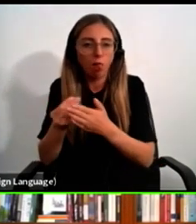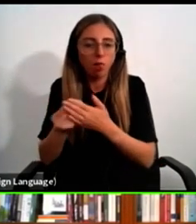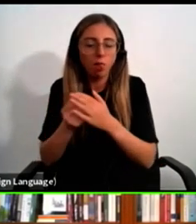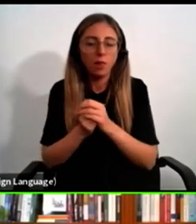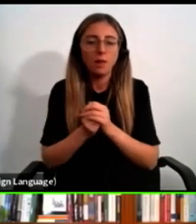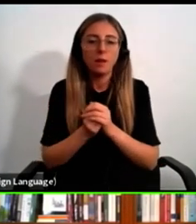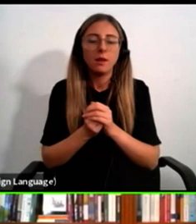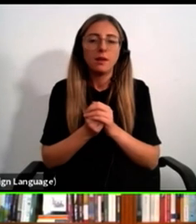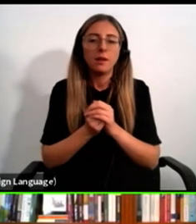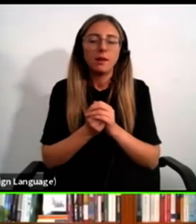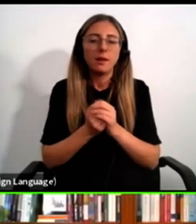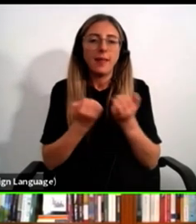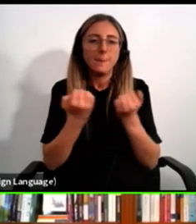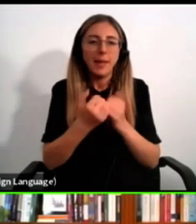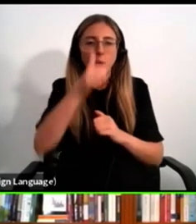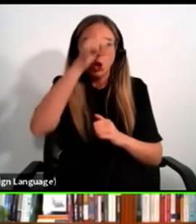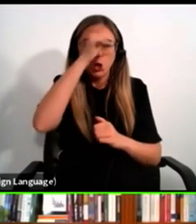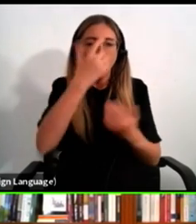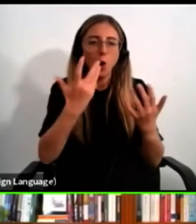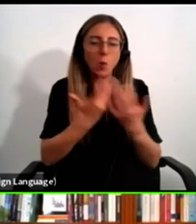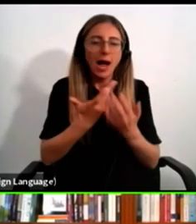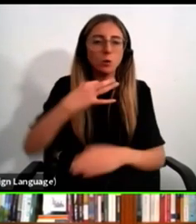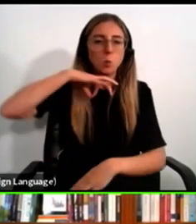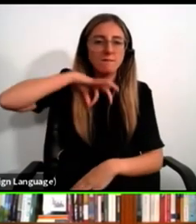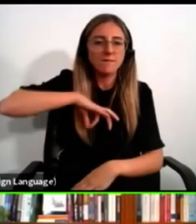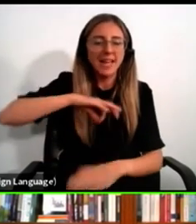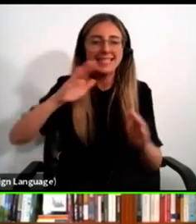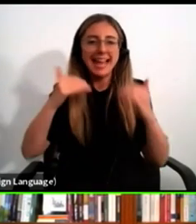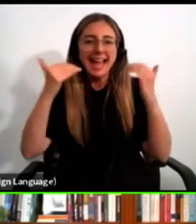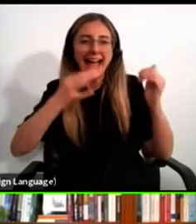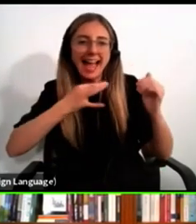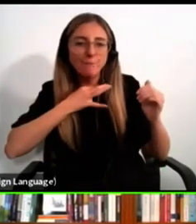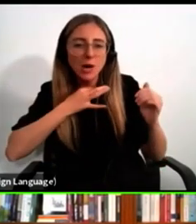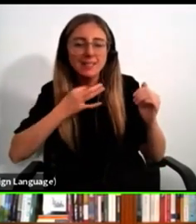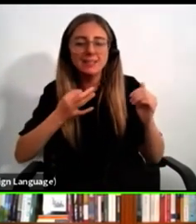The people who know how to invest in those high risk, high return